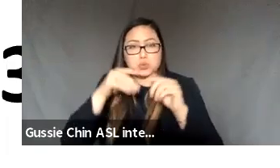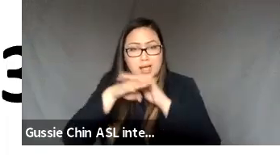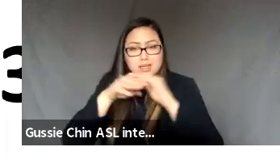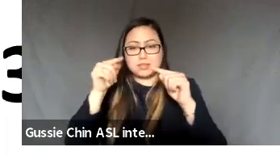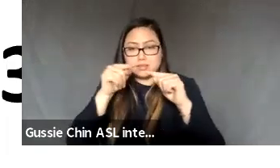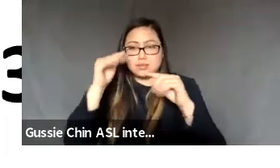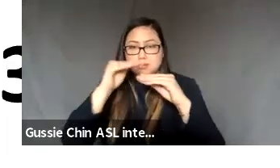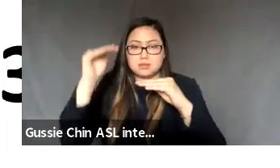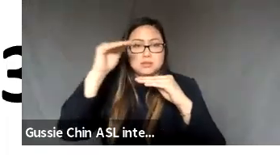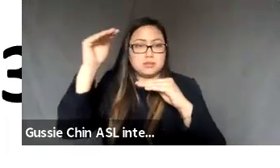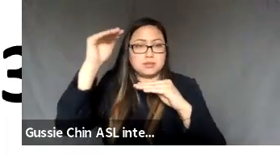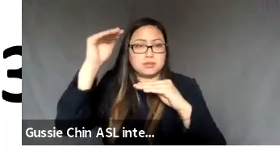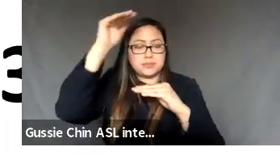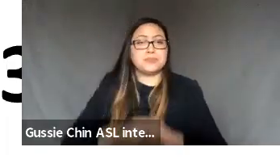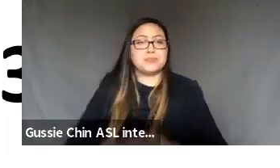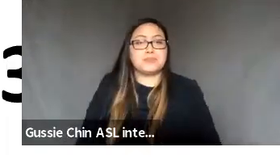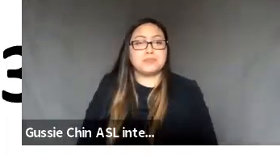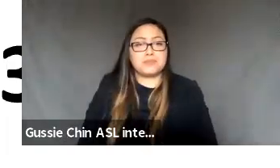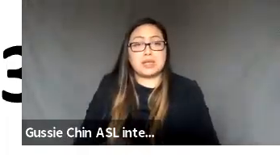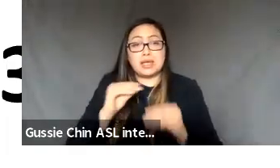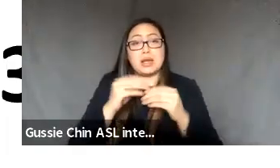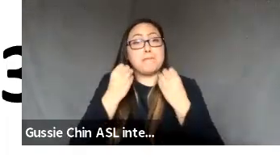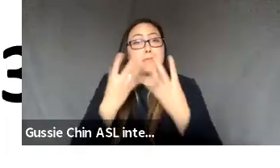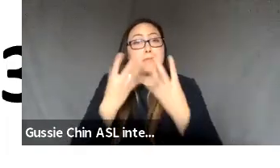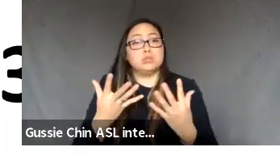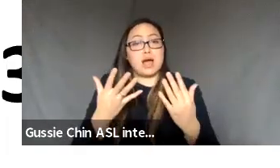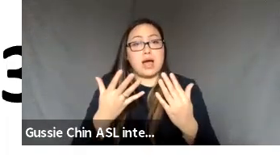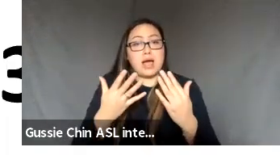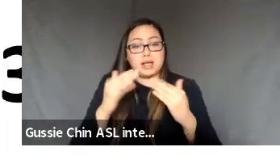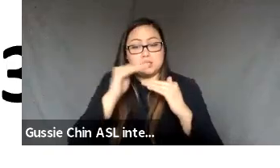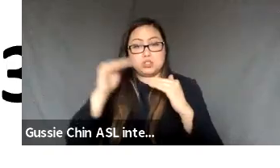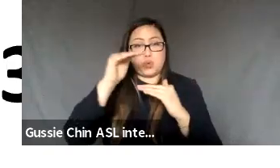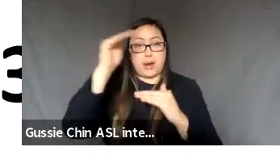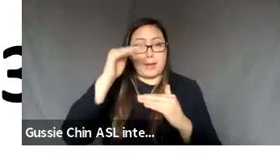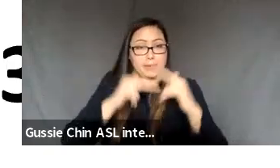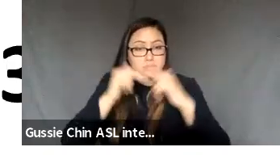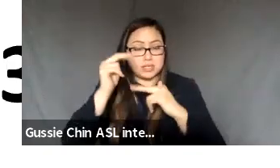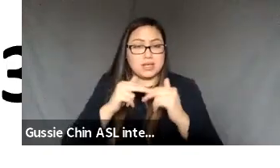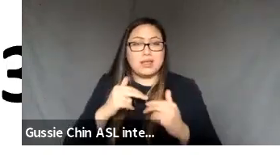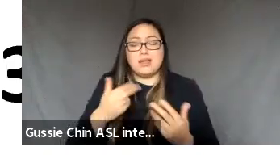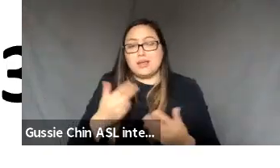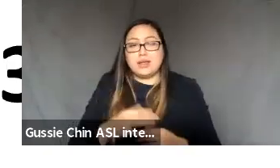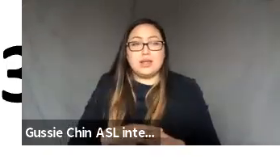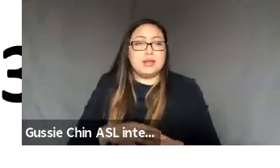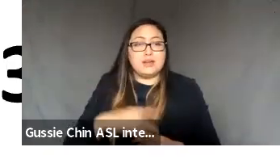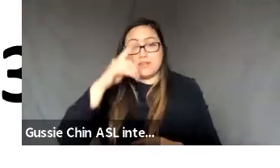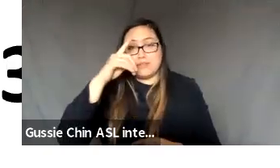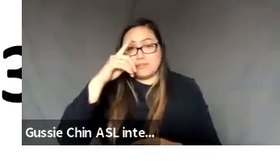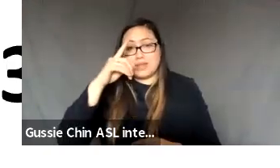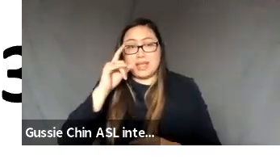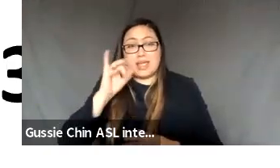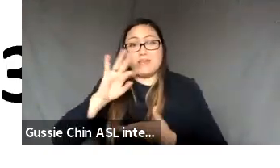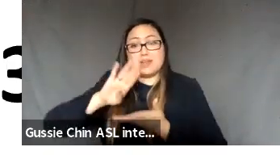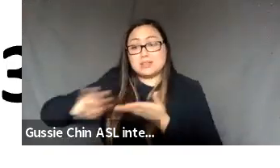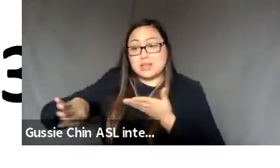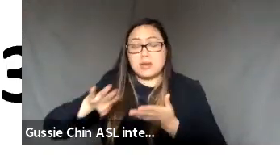a multi-story building, right? Now, unless there is an exception, like an example would be like in a private